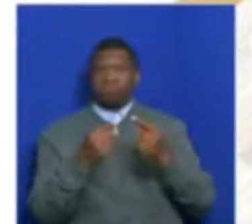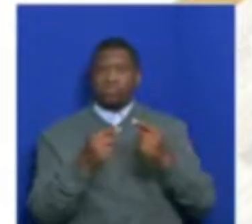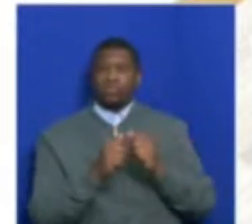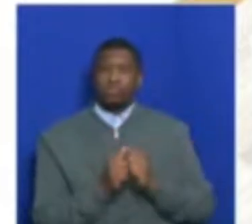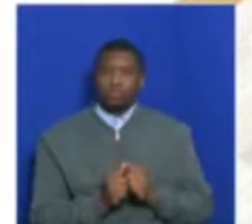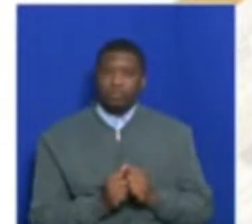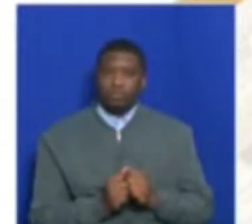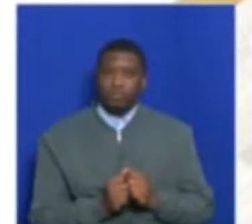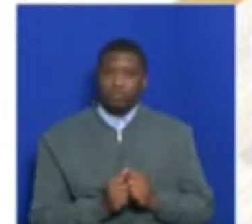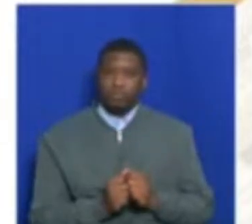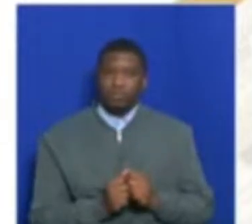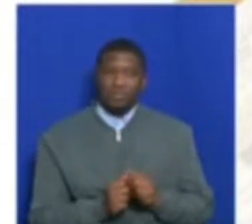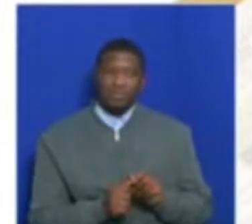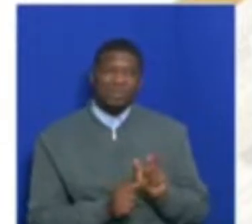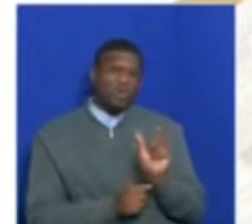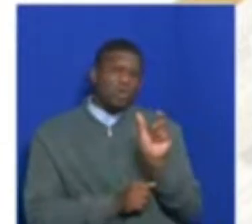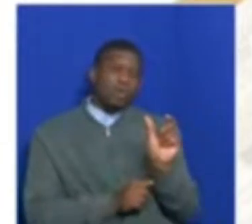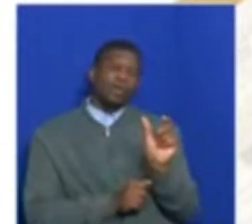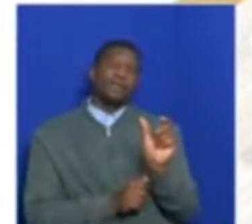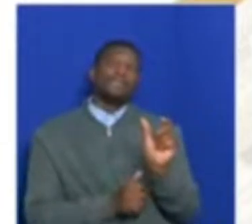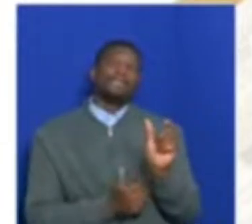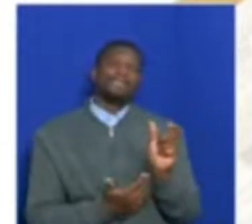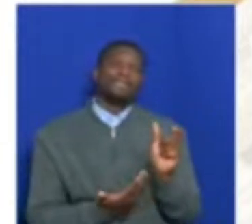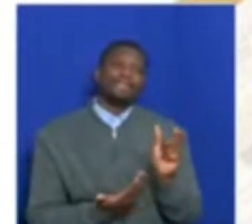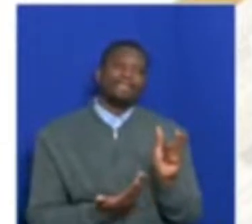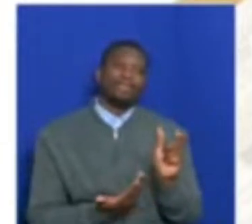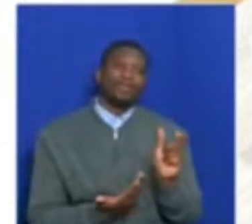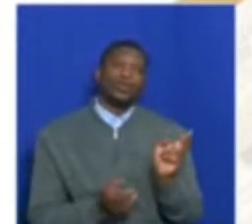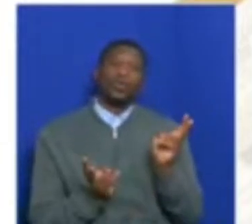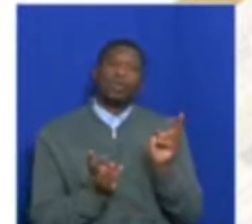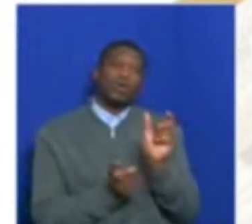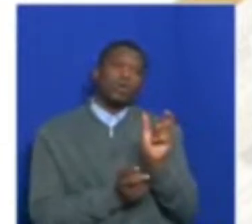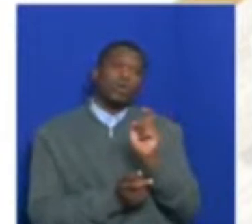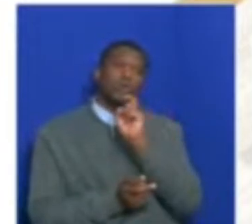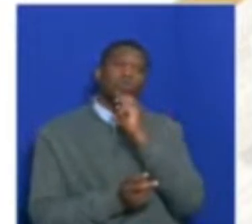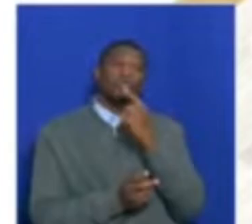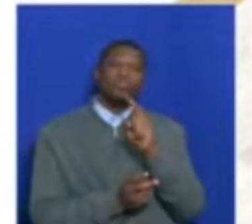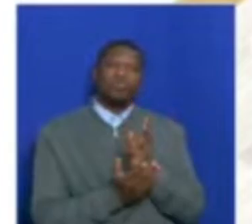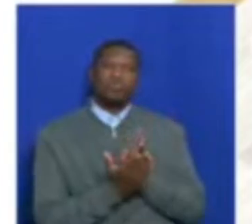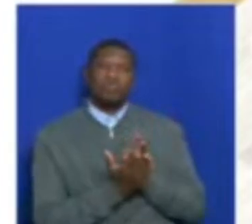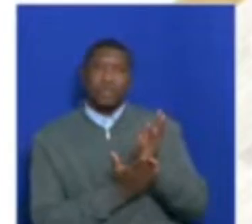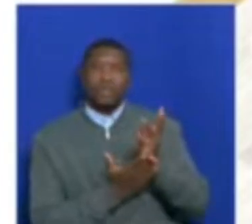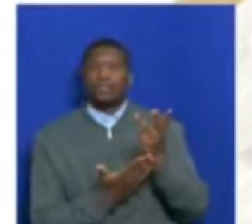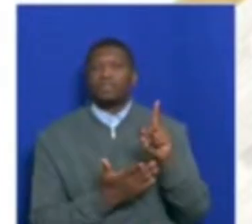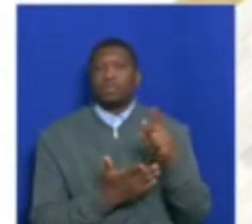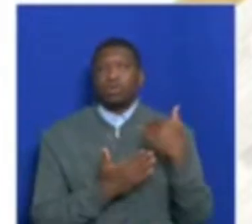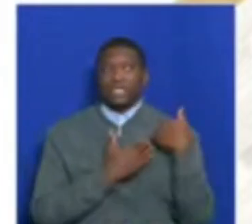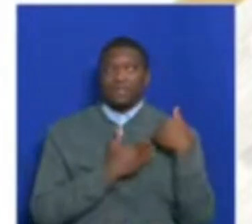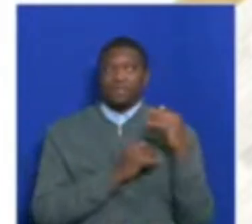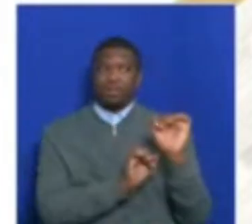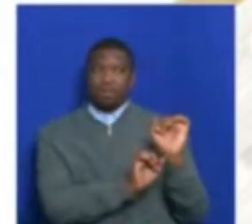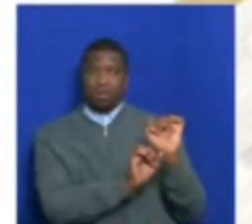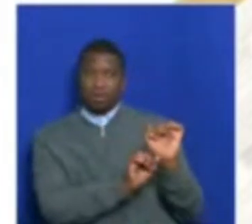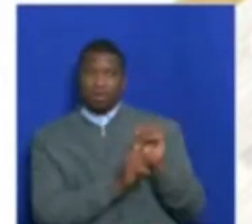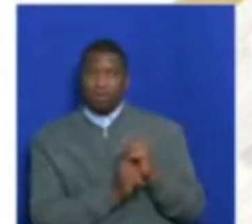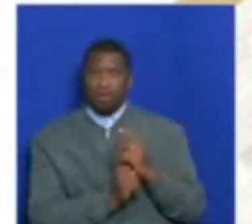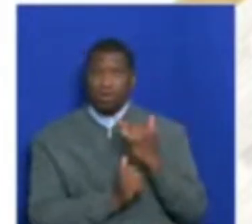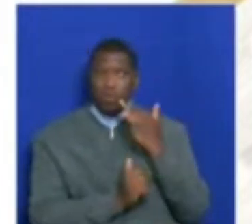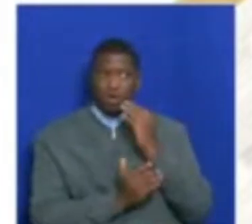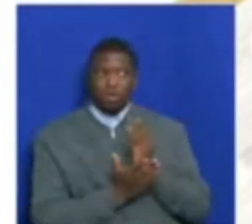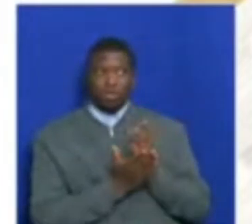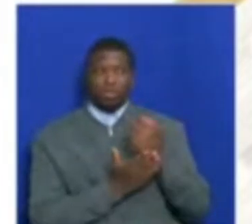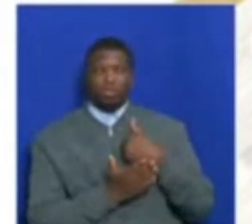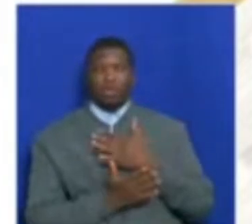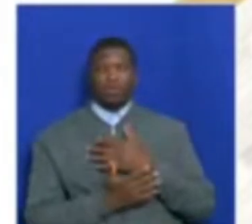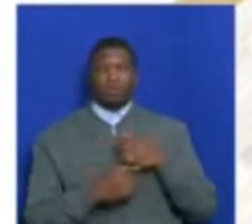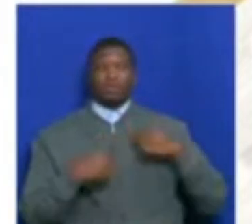slang word which is used as a threat to someone's safety. At that point, I felt threatened because I know that they were capable of